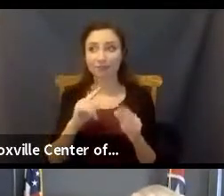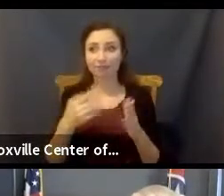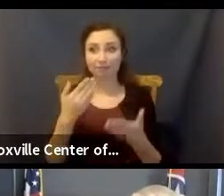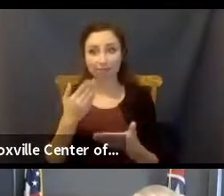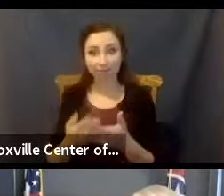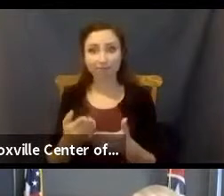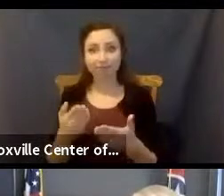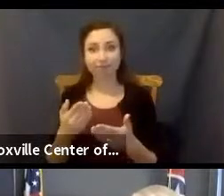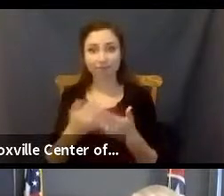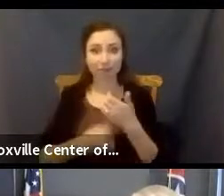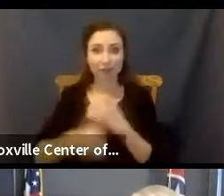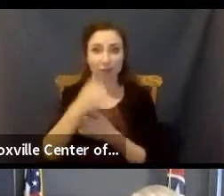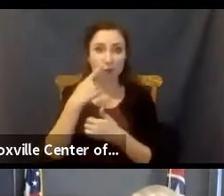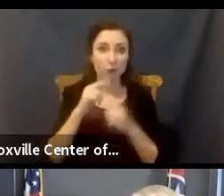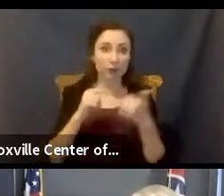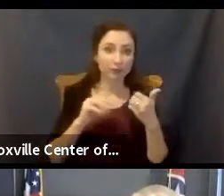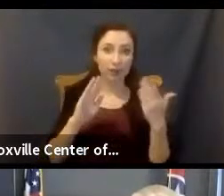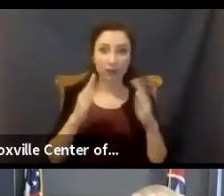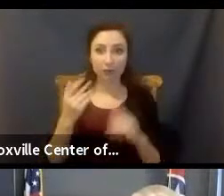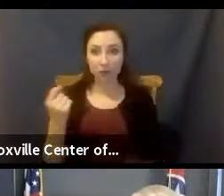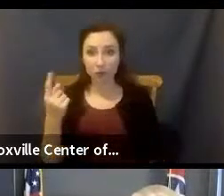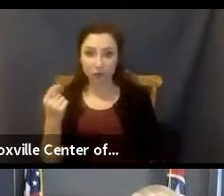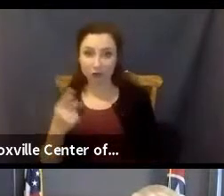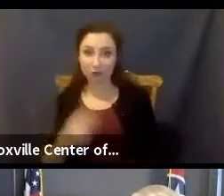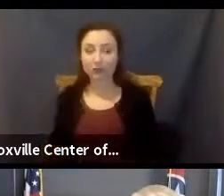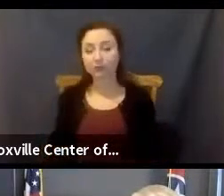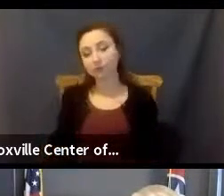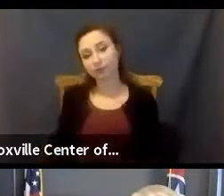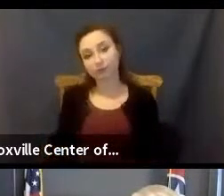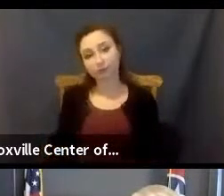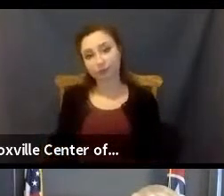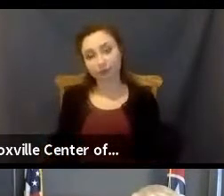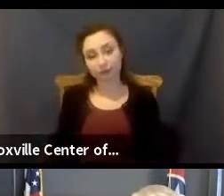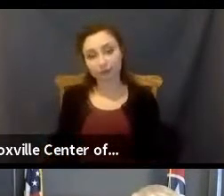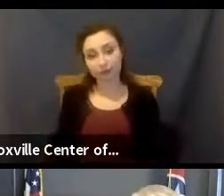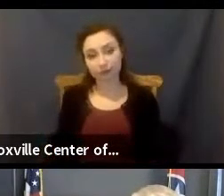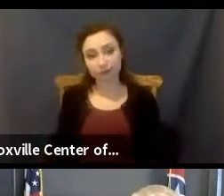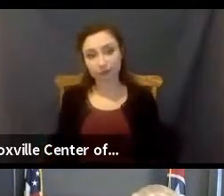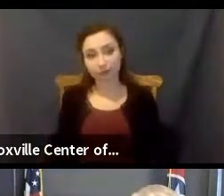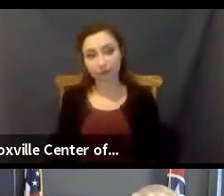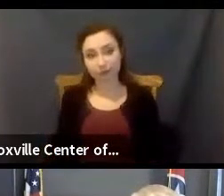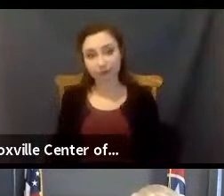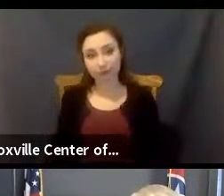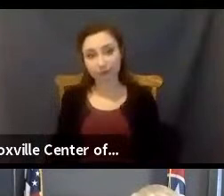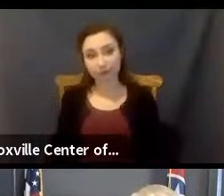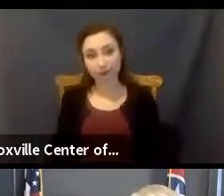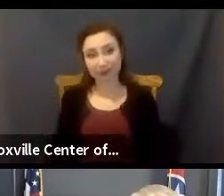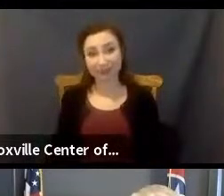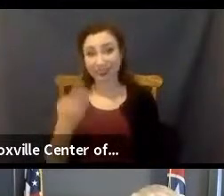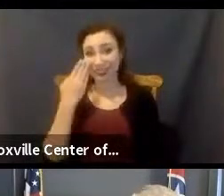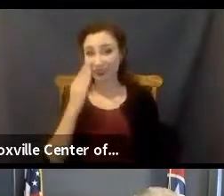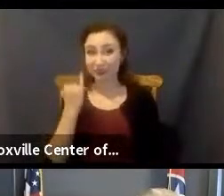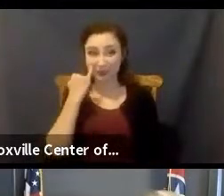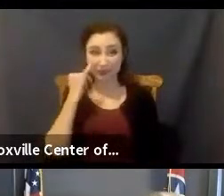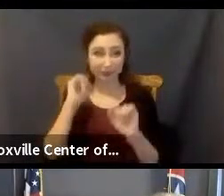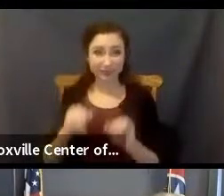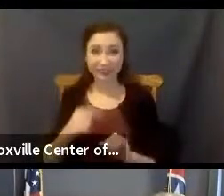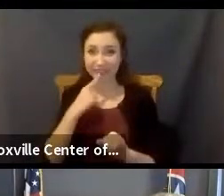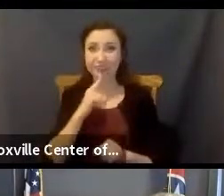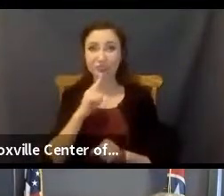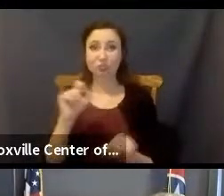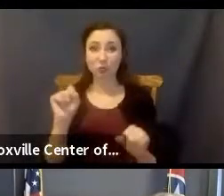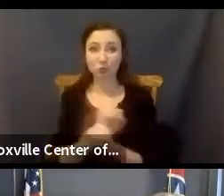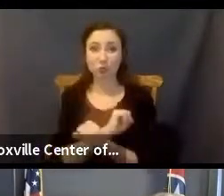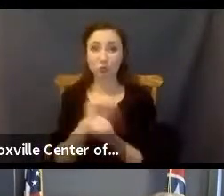is of 10 versus 11 p.m. I don't know that we can say for sure what the